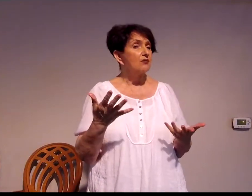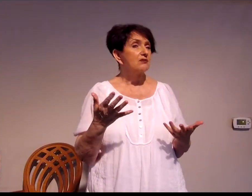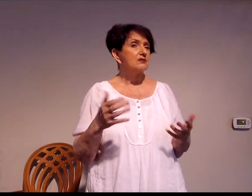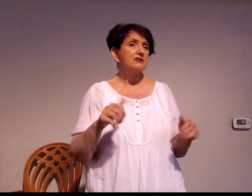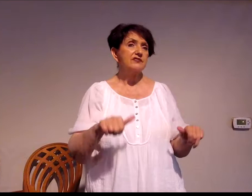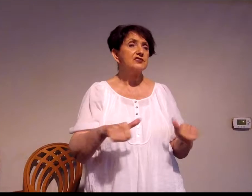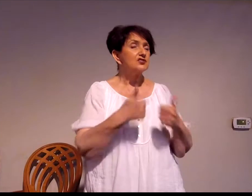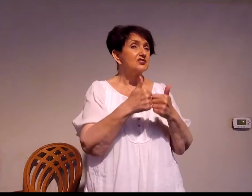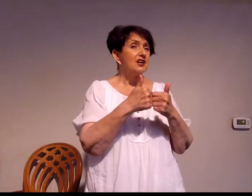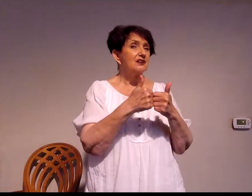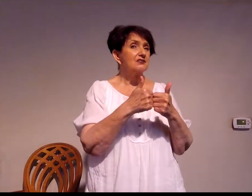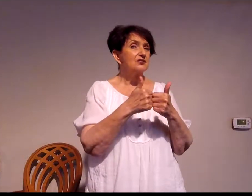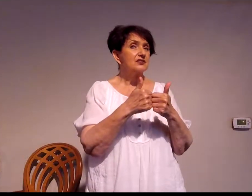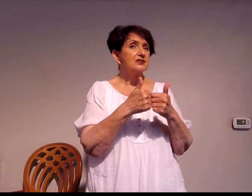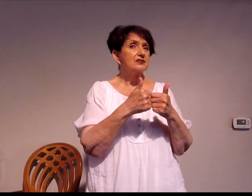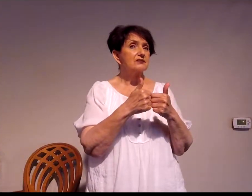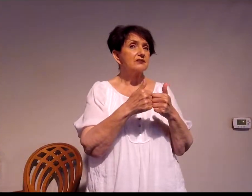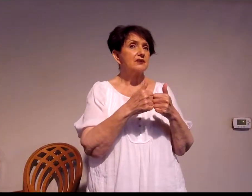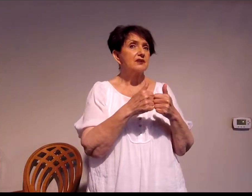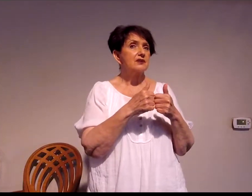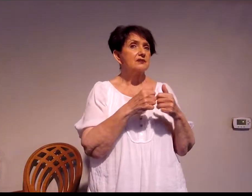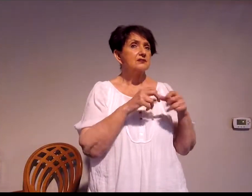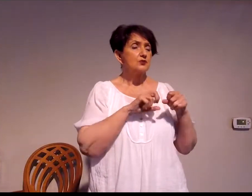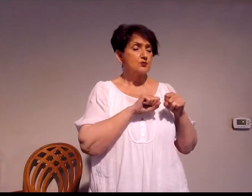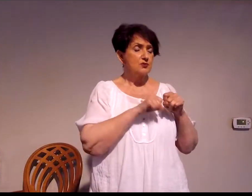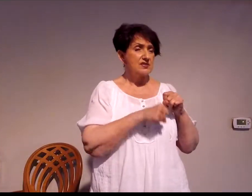or frightening to grieve, there are reasons why.